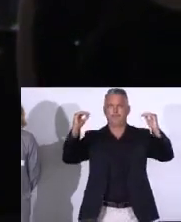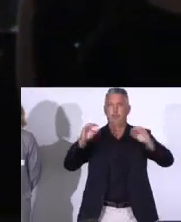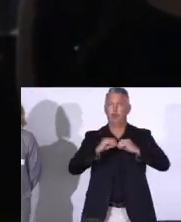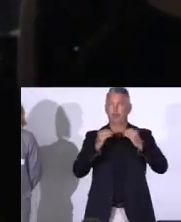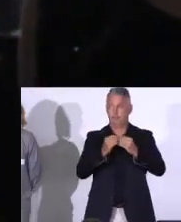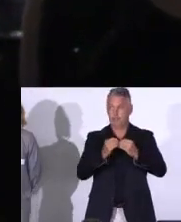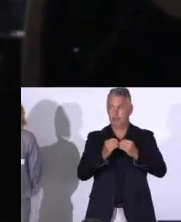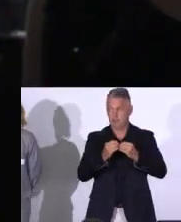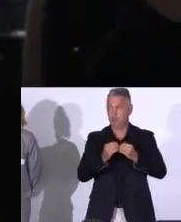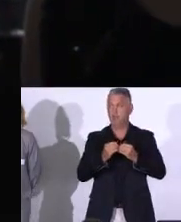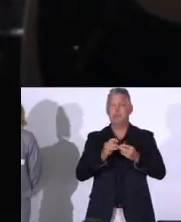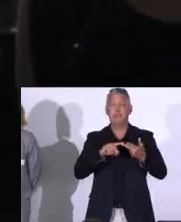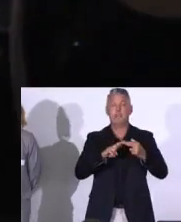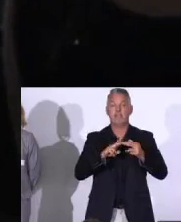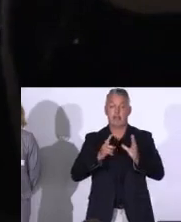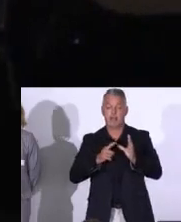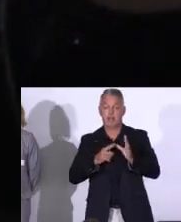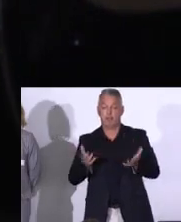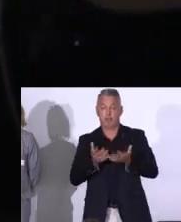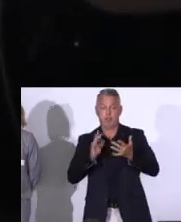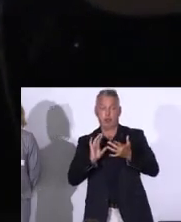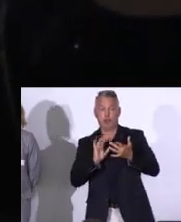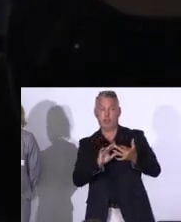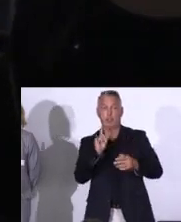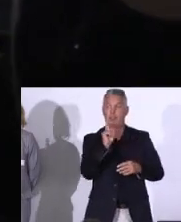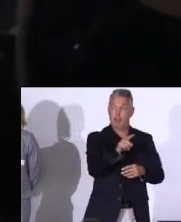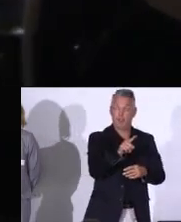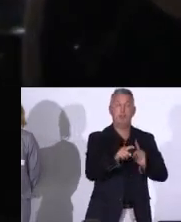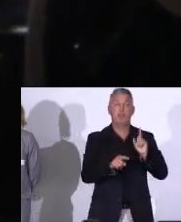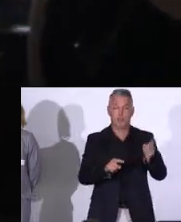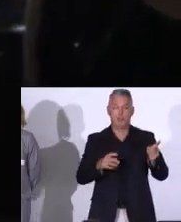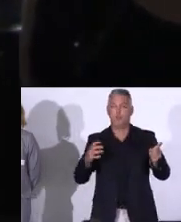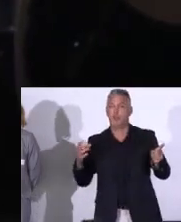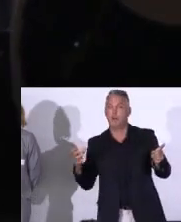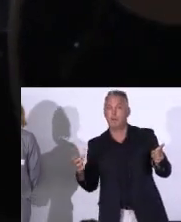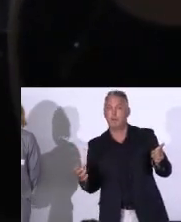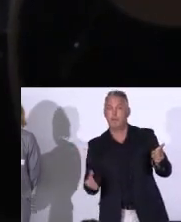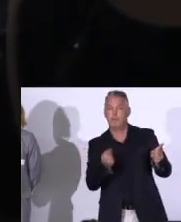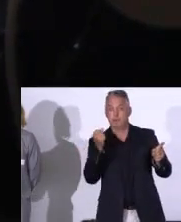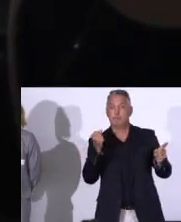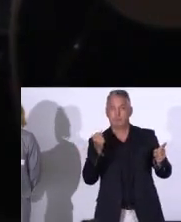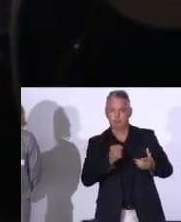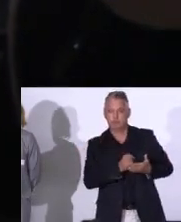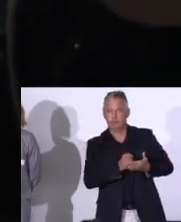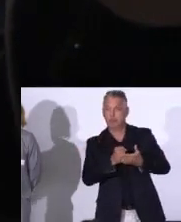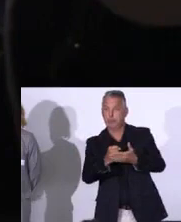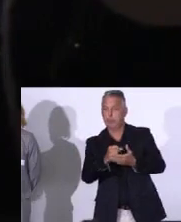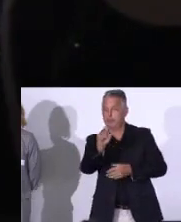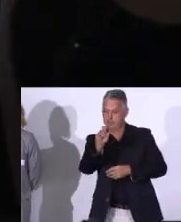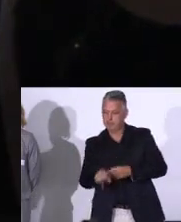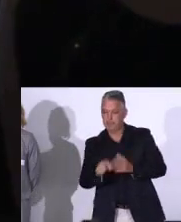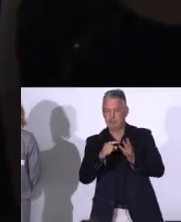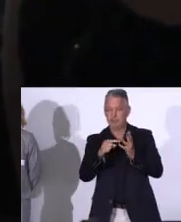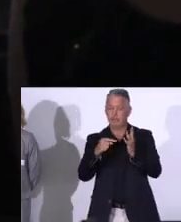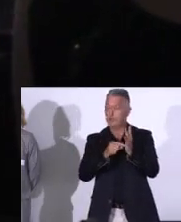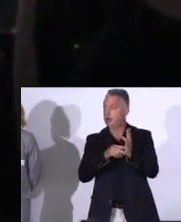if approached by AAA Play, will, you know, do their best endeavour to support a participation outcome, and with sport development